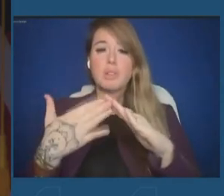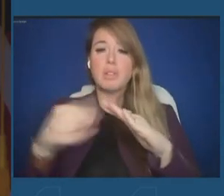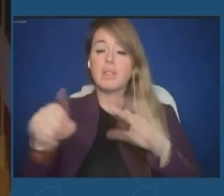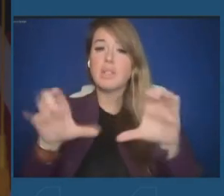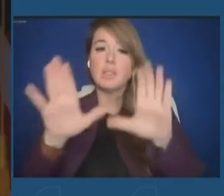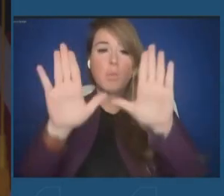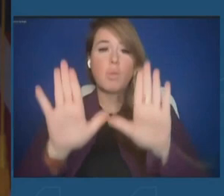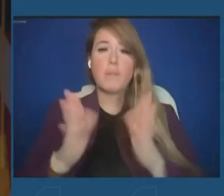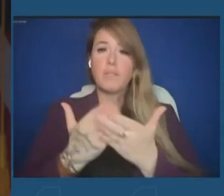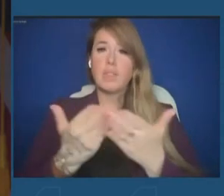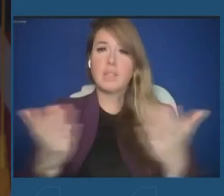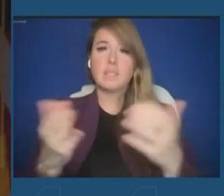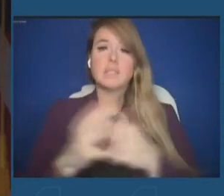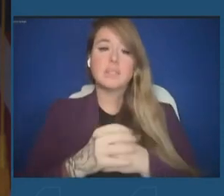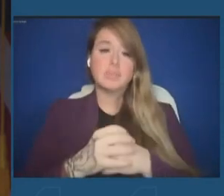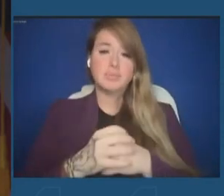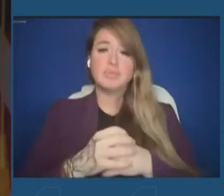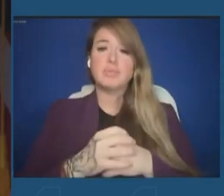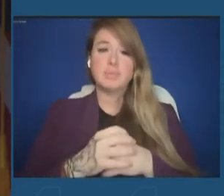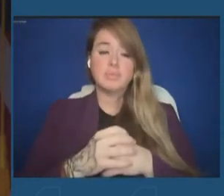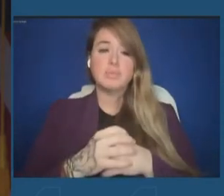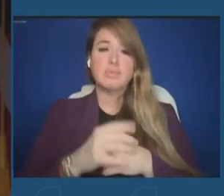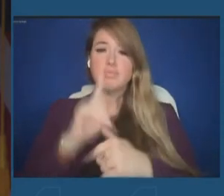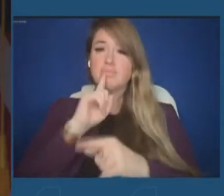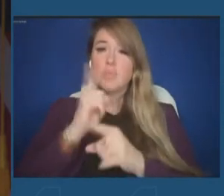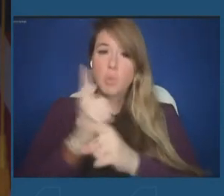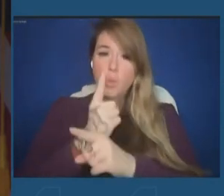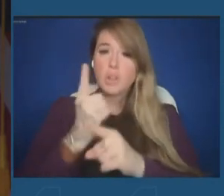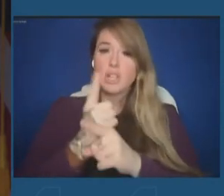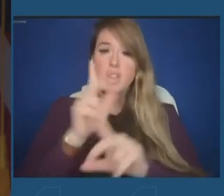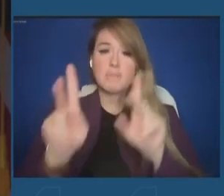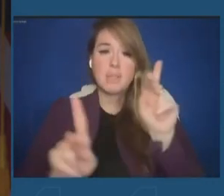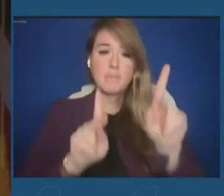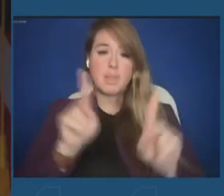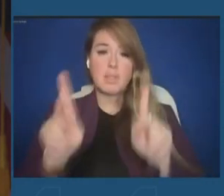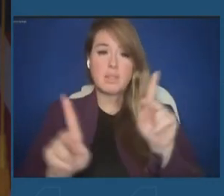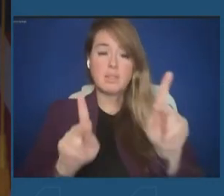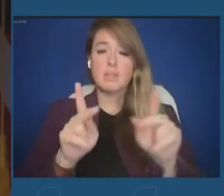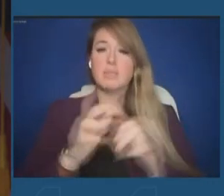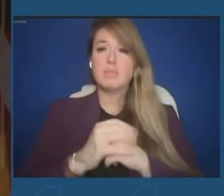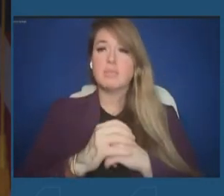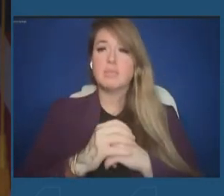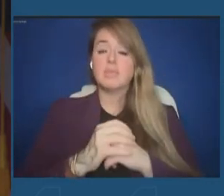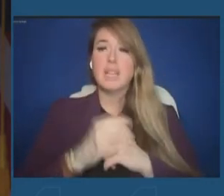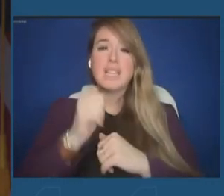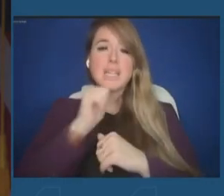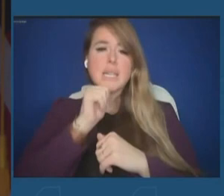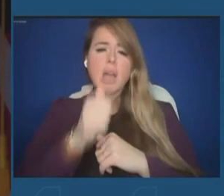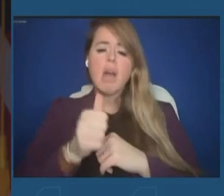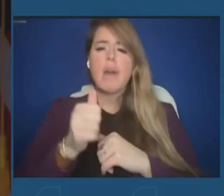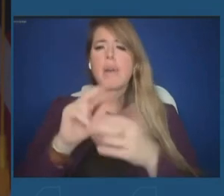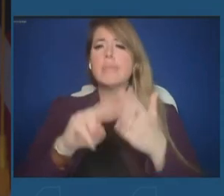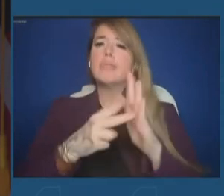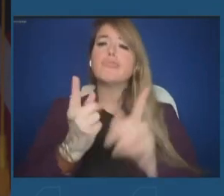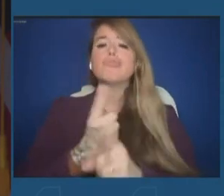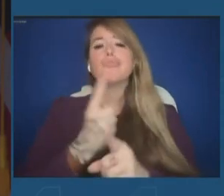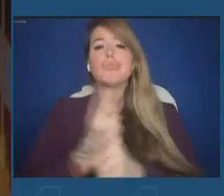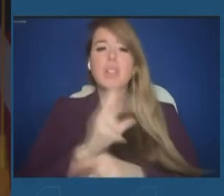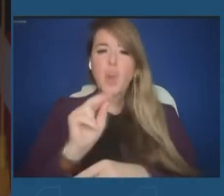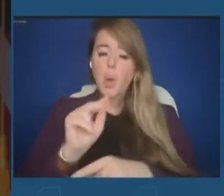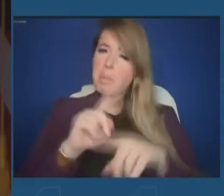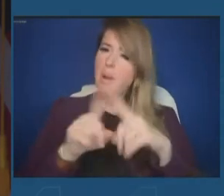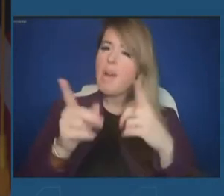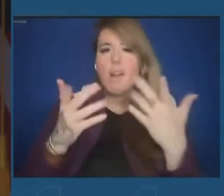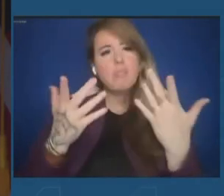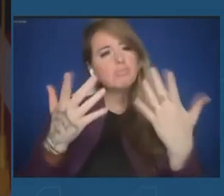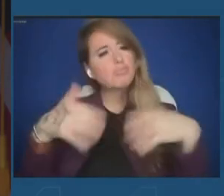things. Again, ordinary citizens, not ordinary in a bland sense, but just regular people,